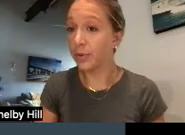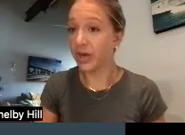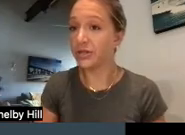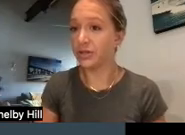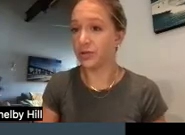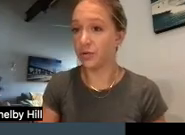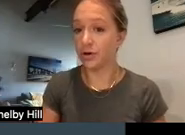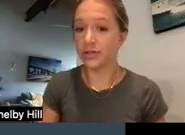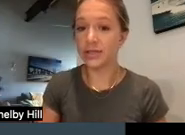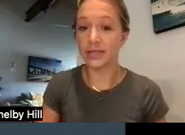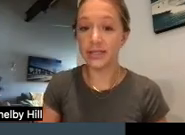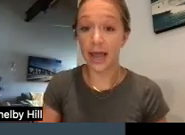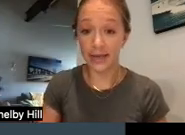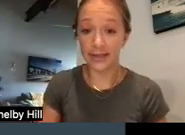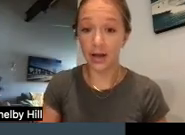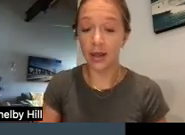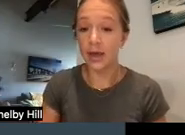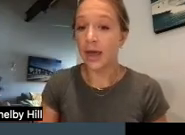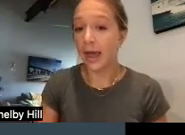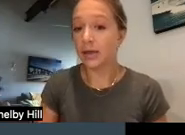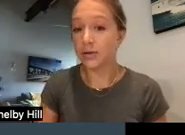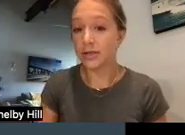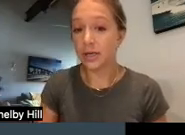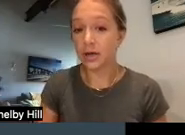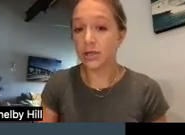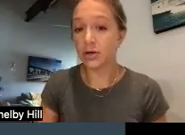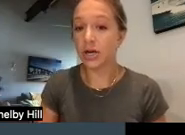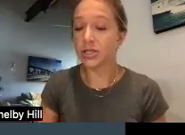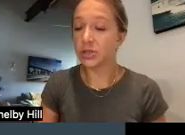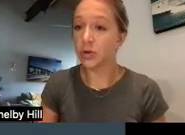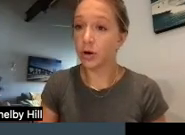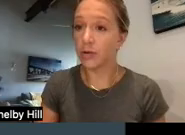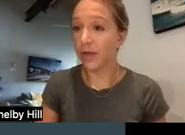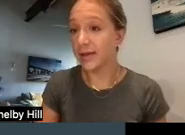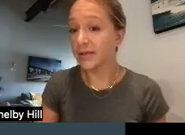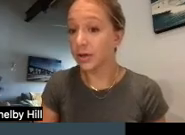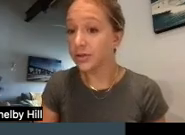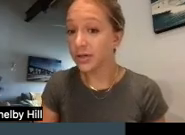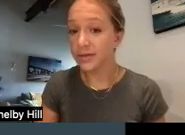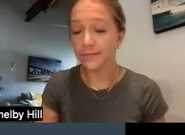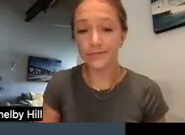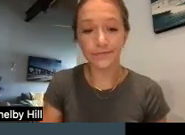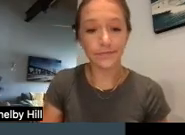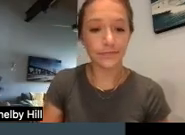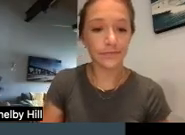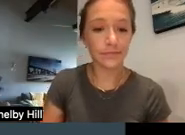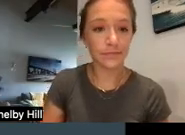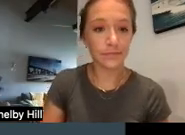of communication disorders in ASL, and linguistic considerations when working with ASL users.